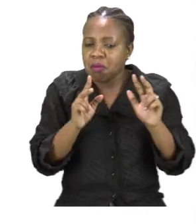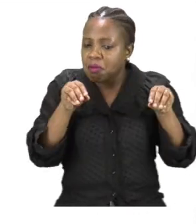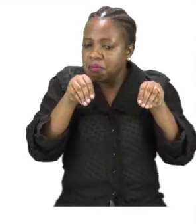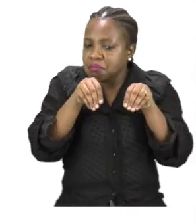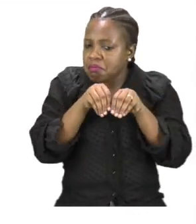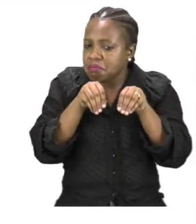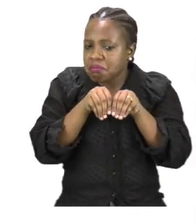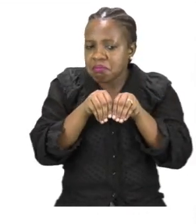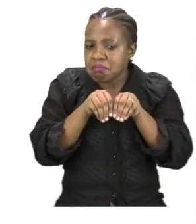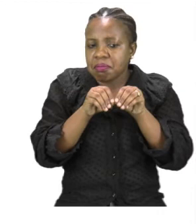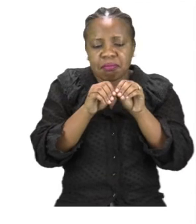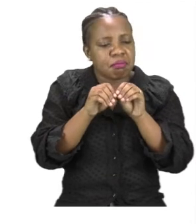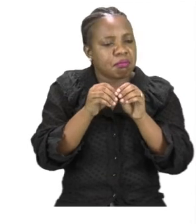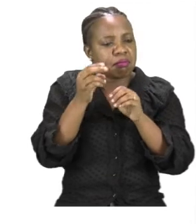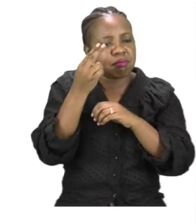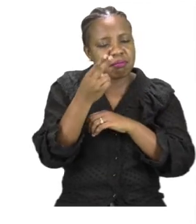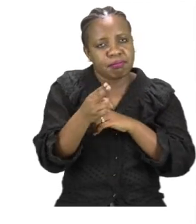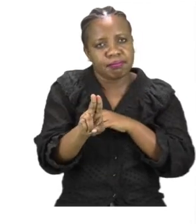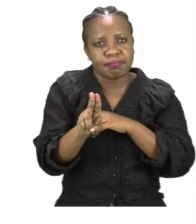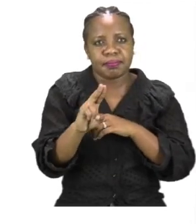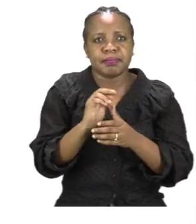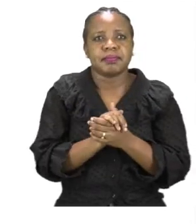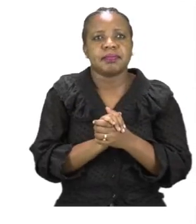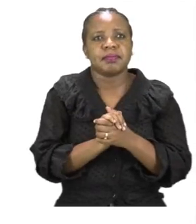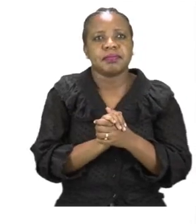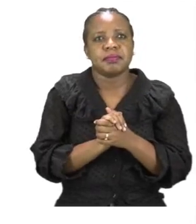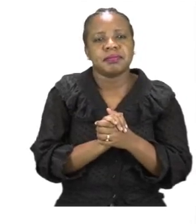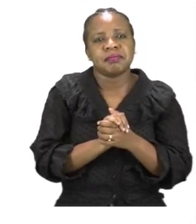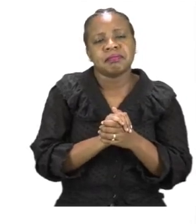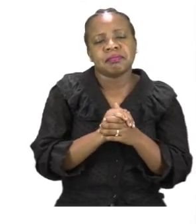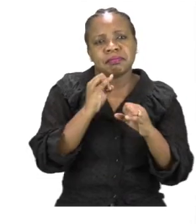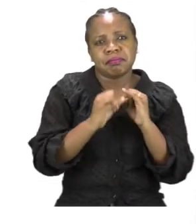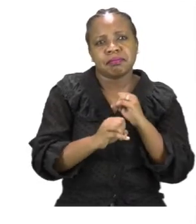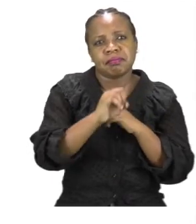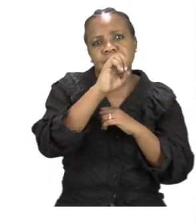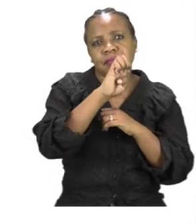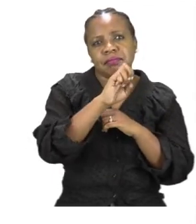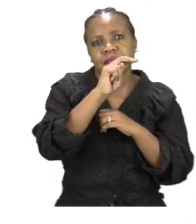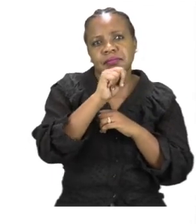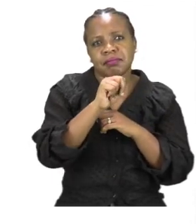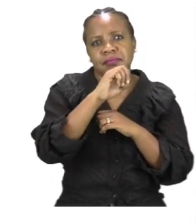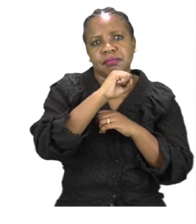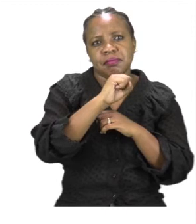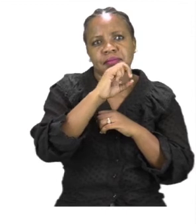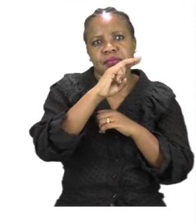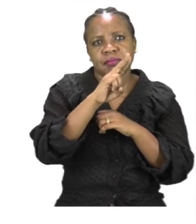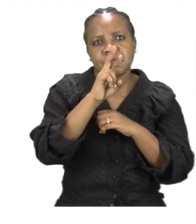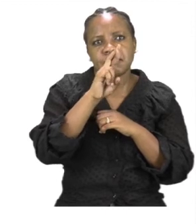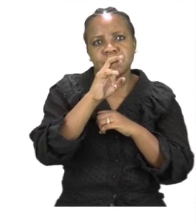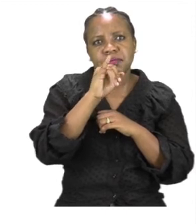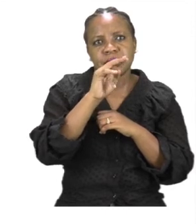them. And lastly, the word enshrines means that there is a symbol or